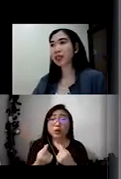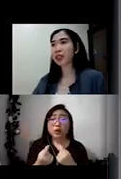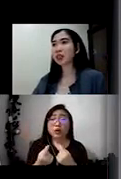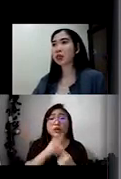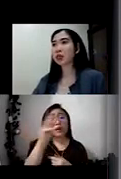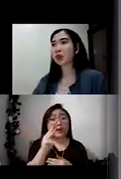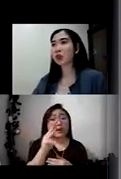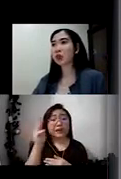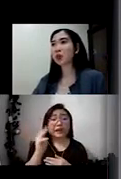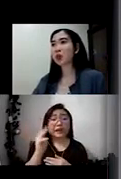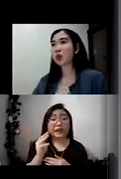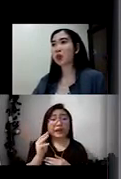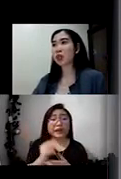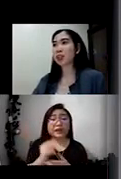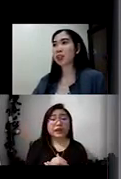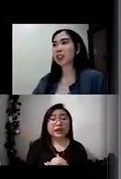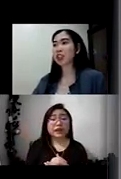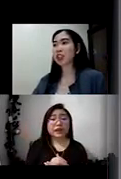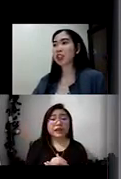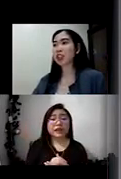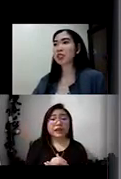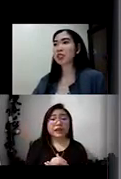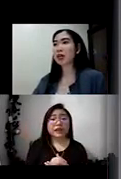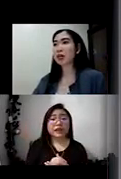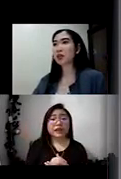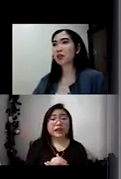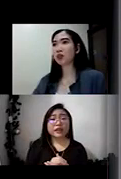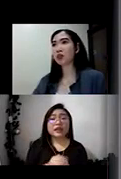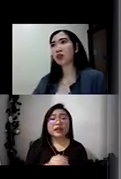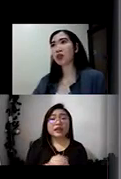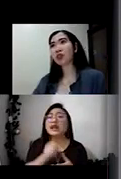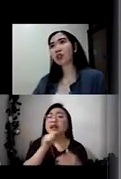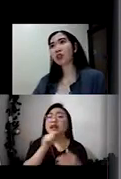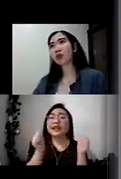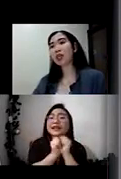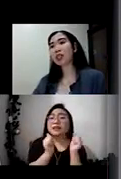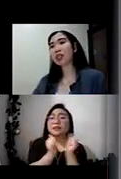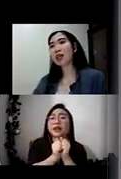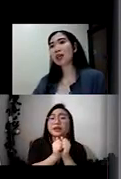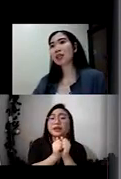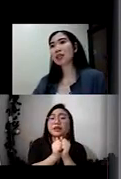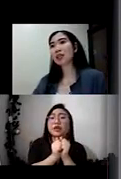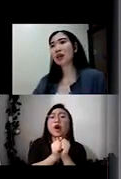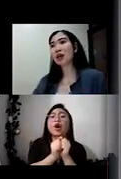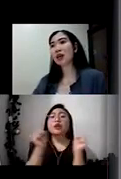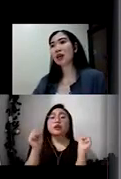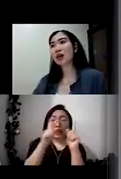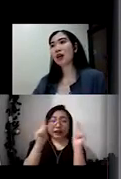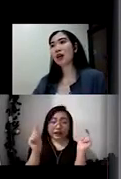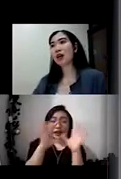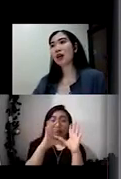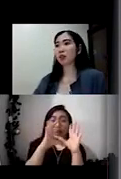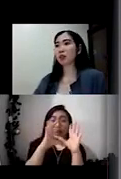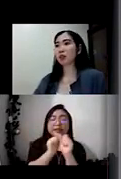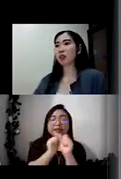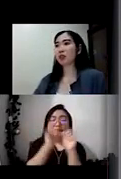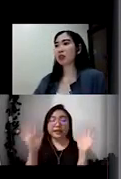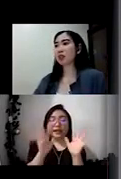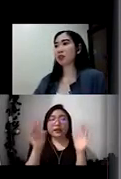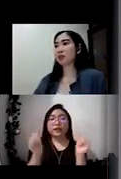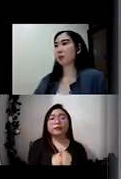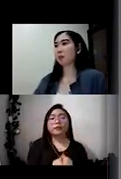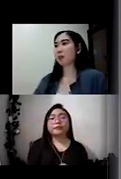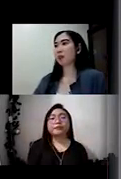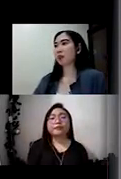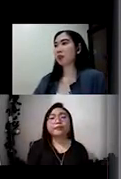Monday, so to yung ano niya, hindi sasama yung 2 days na weekend. So